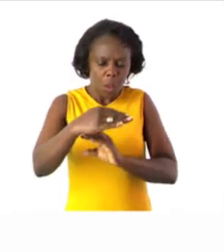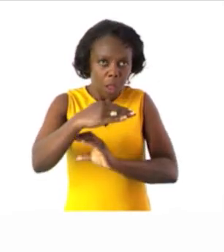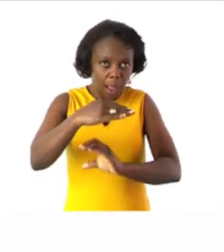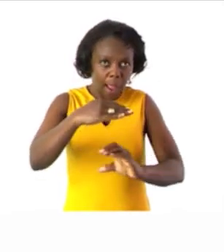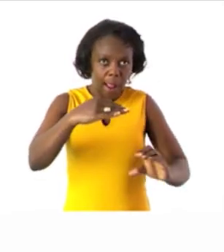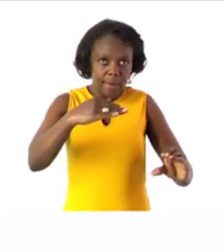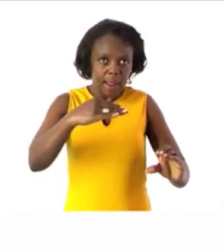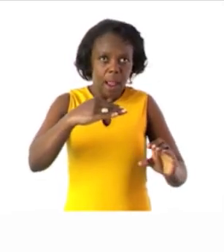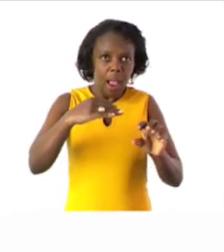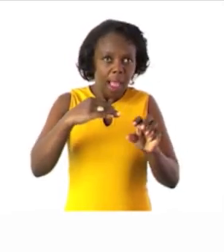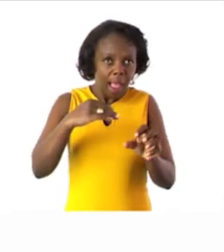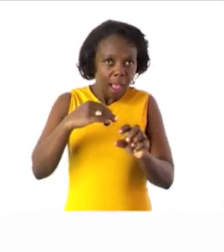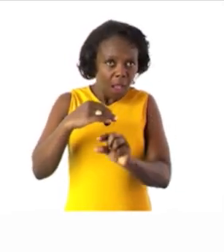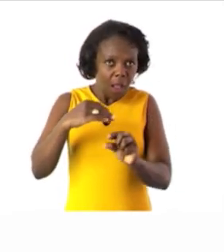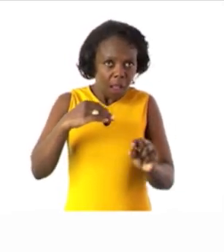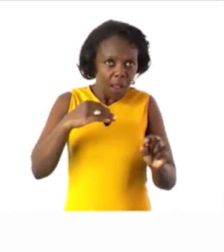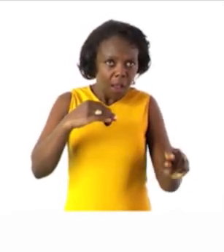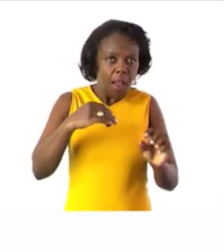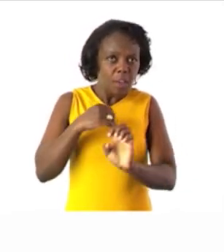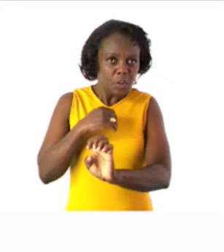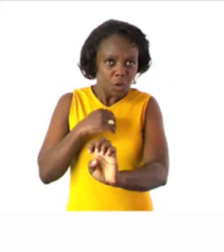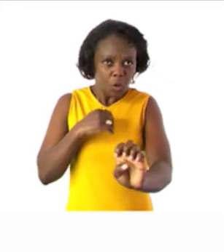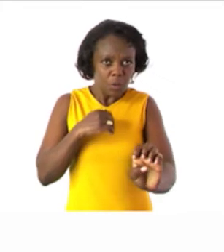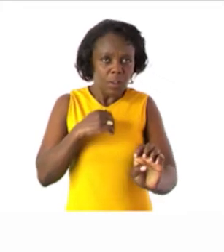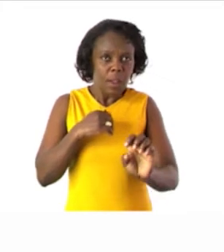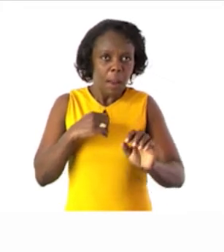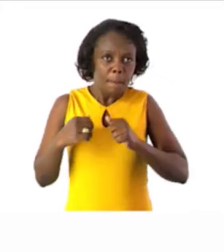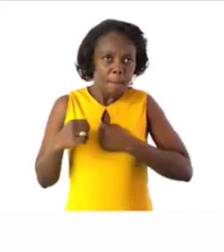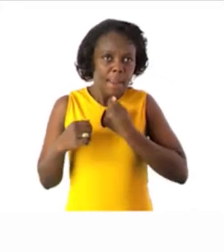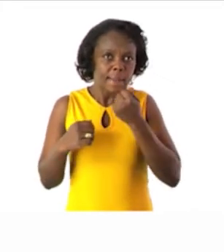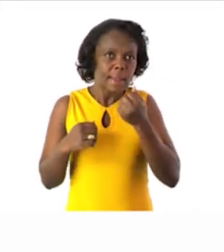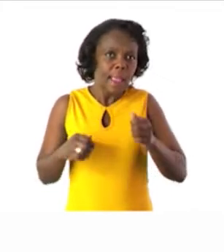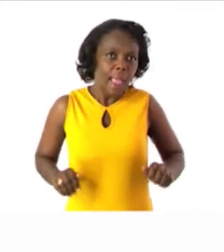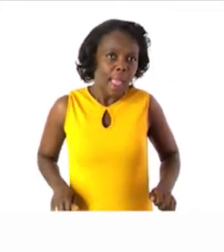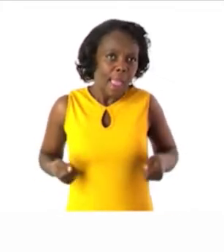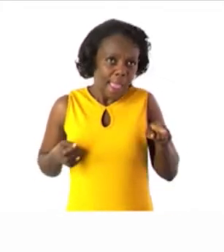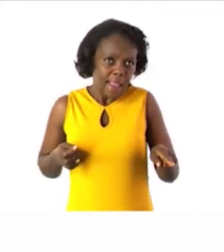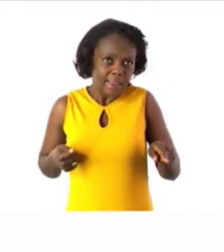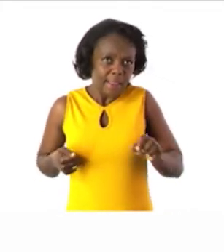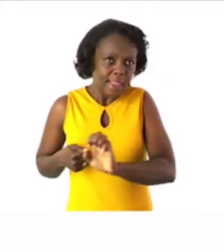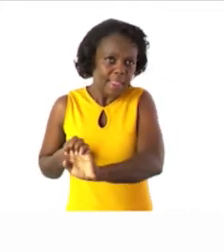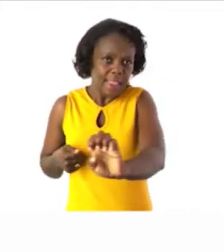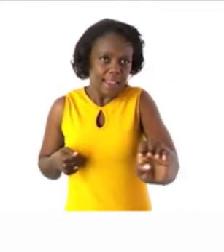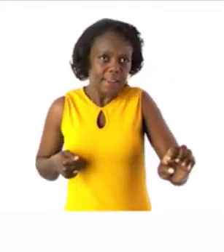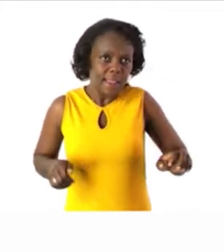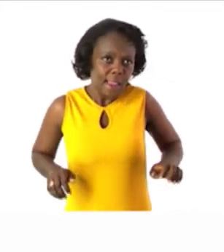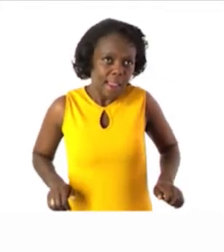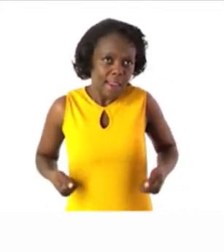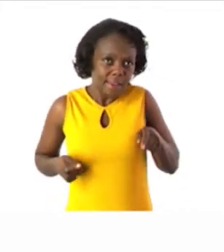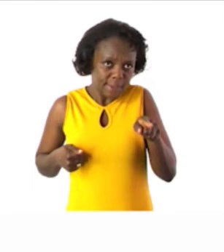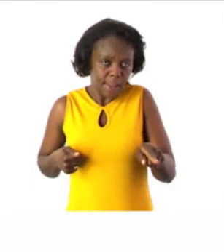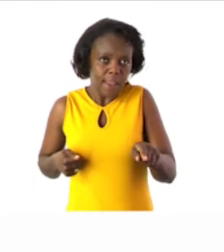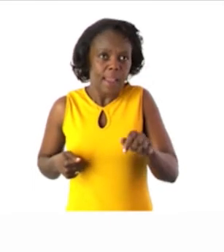We have yours, mine, his, theirs, his, and ours. What do you